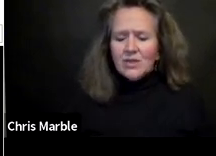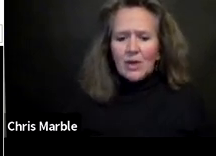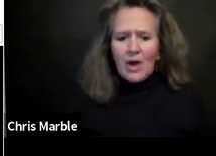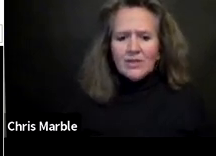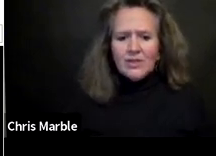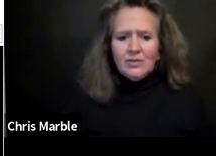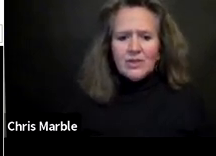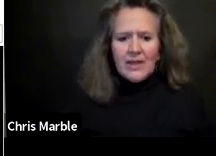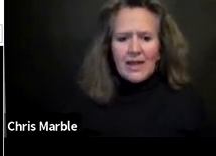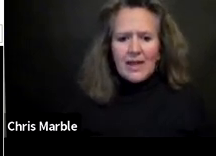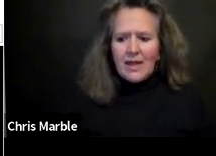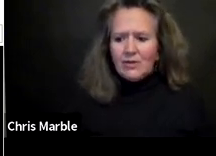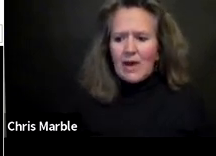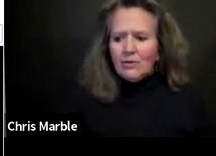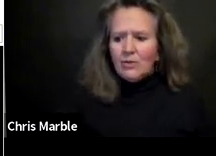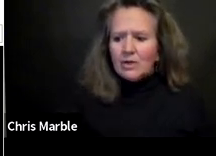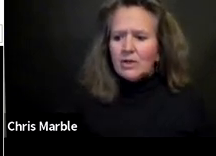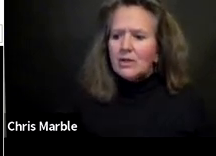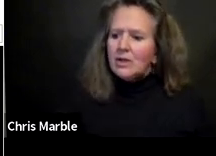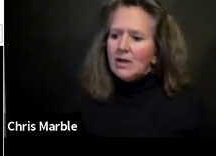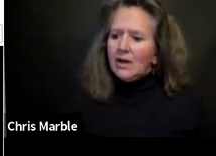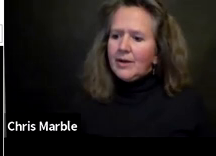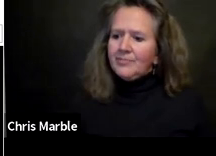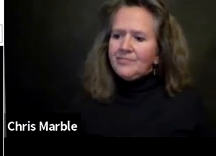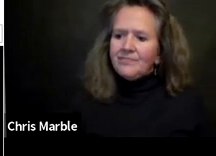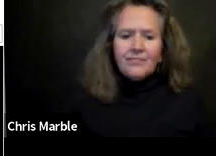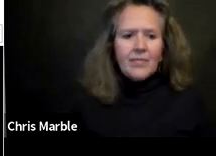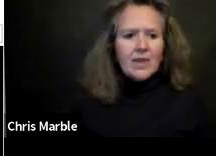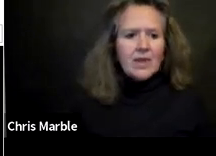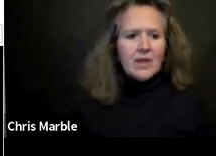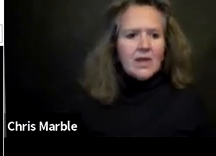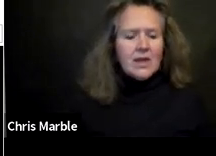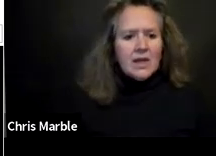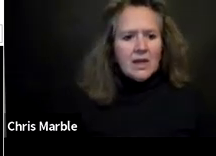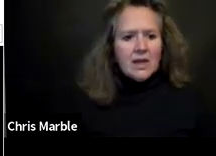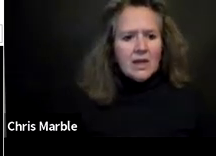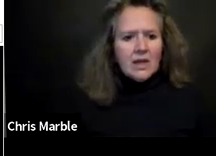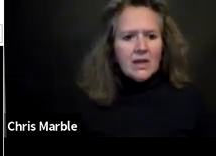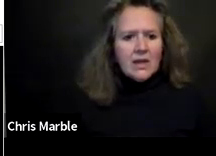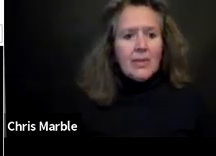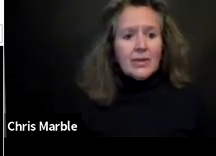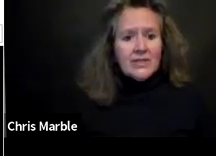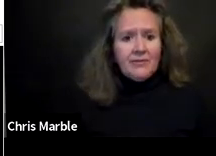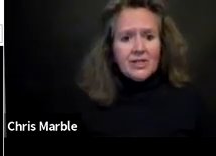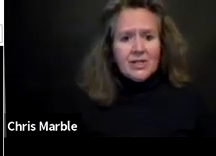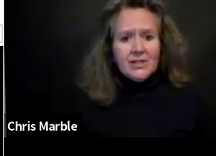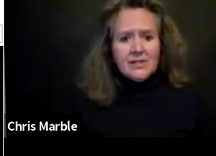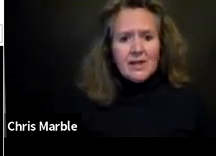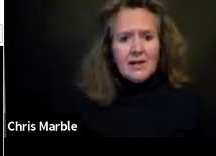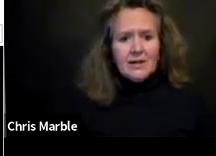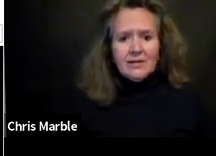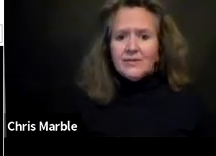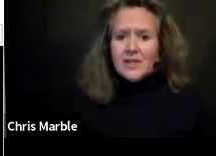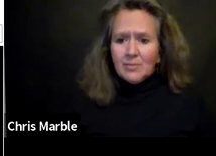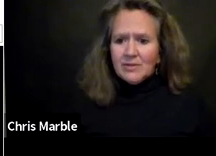So I want to lay a groundwork about the definitions